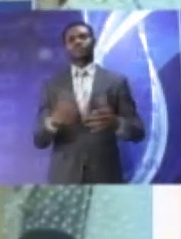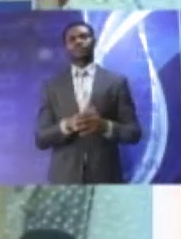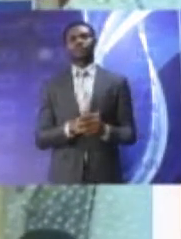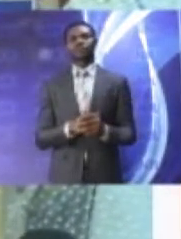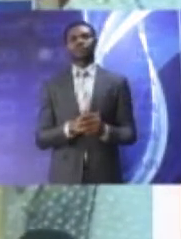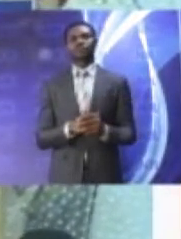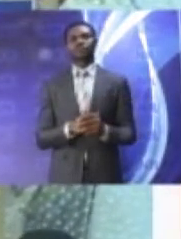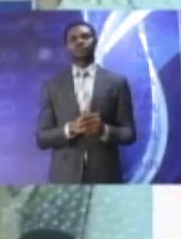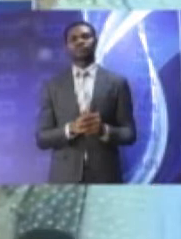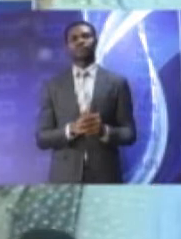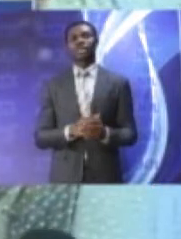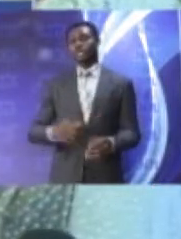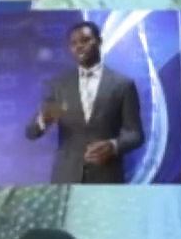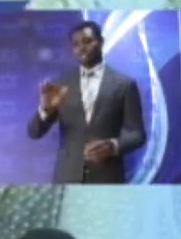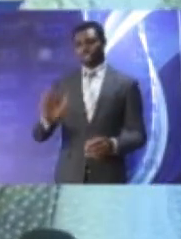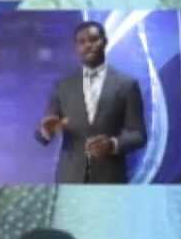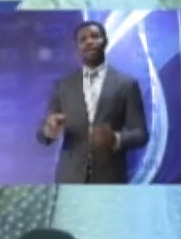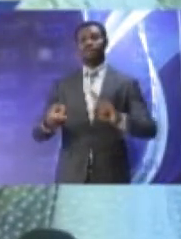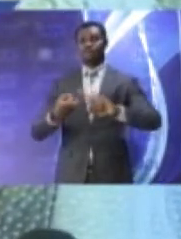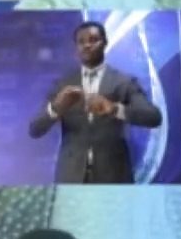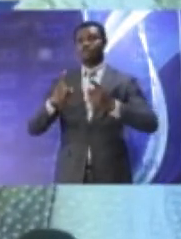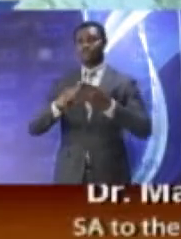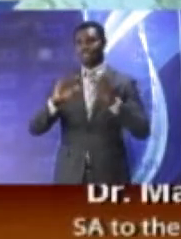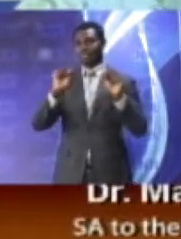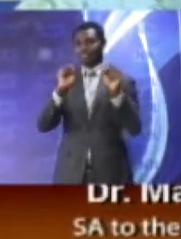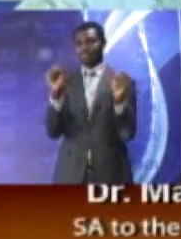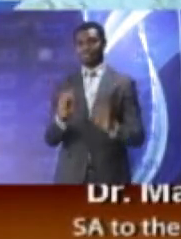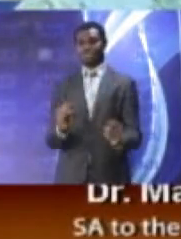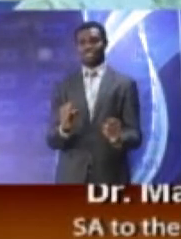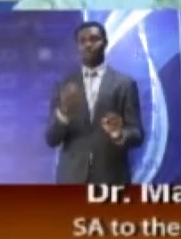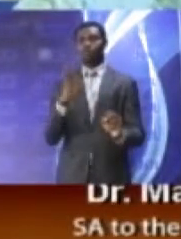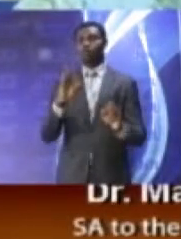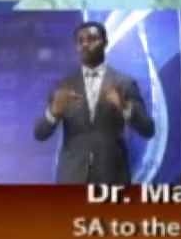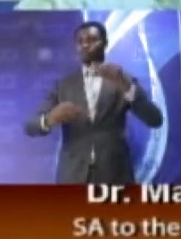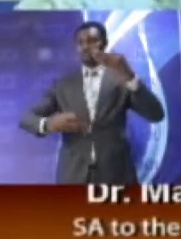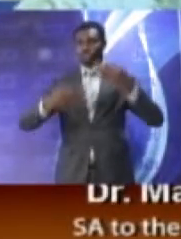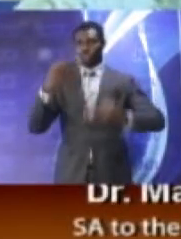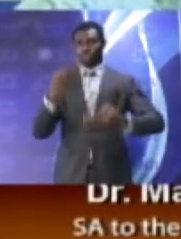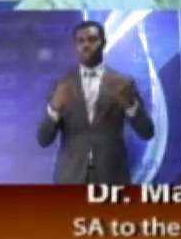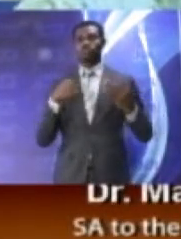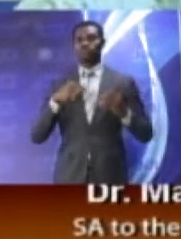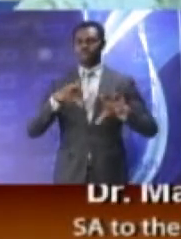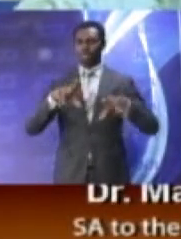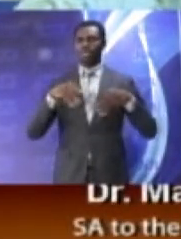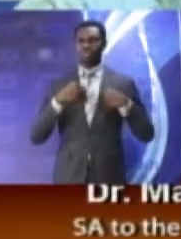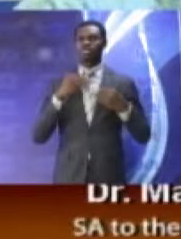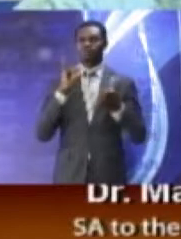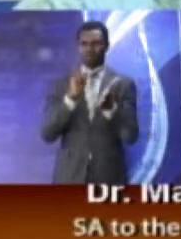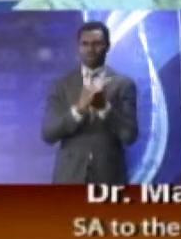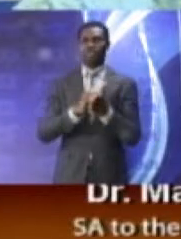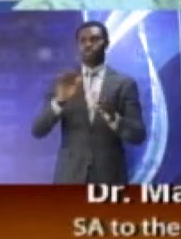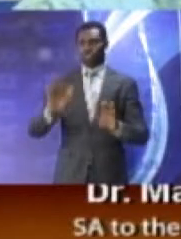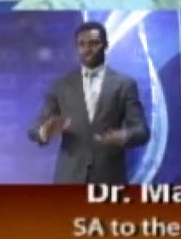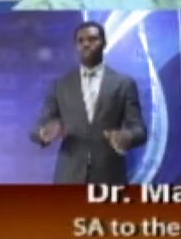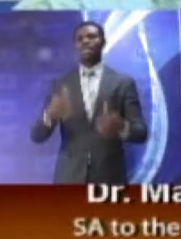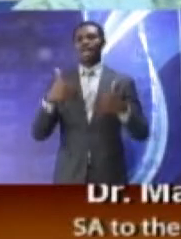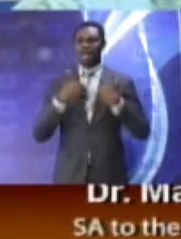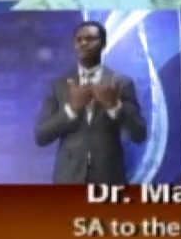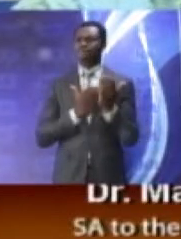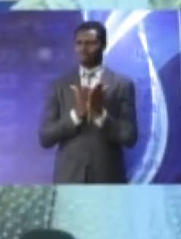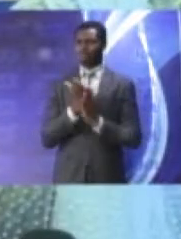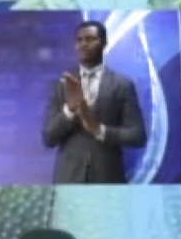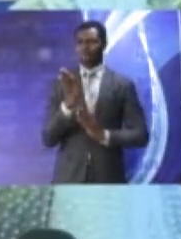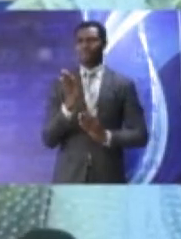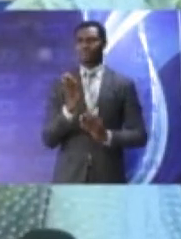theme, a child-friendly system of justice acknowledges that children have their own legal rights and interests